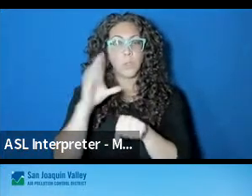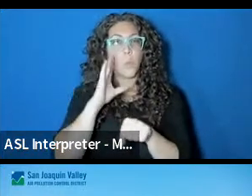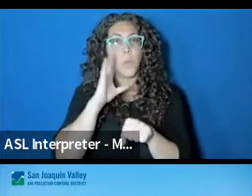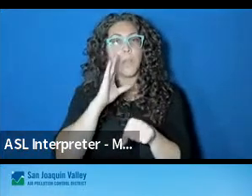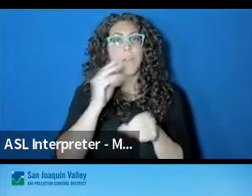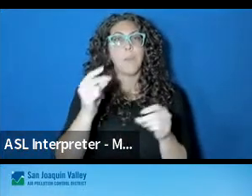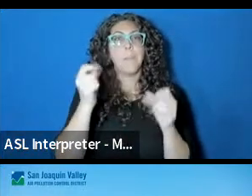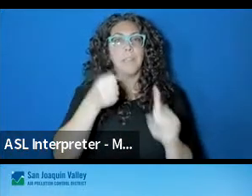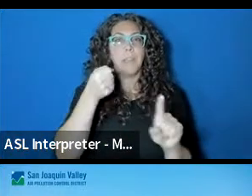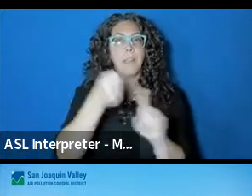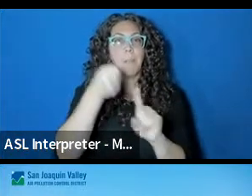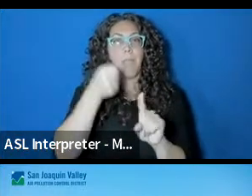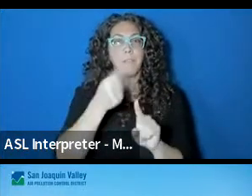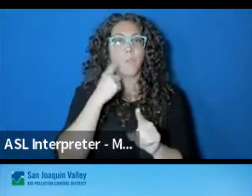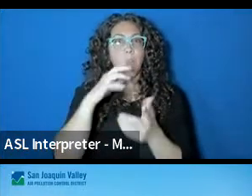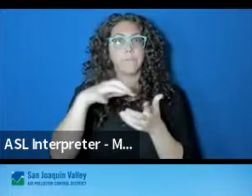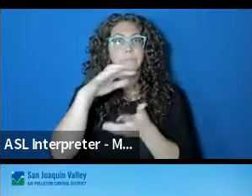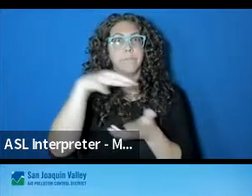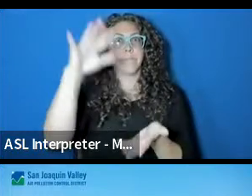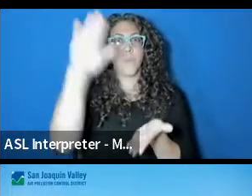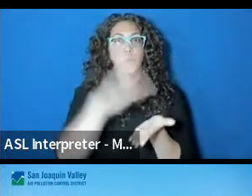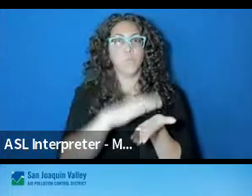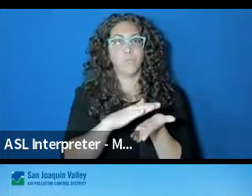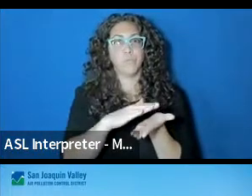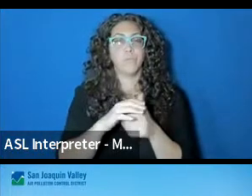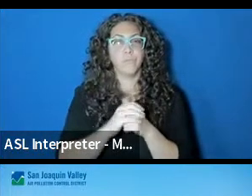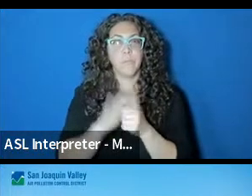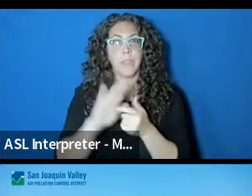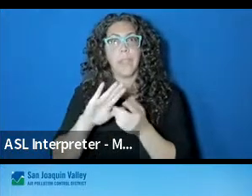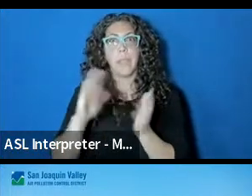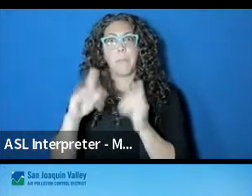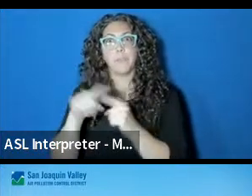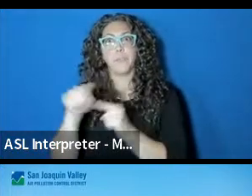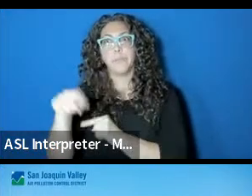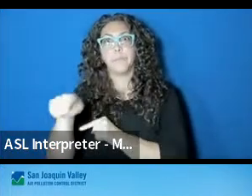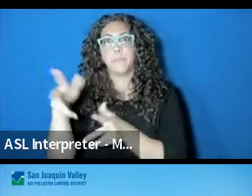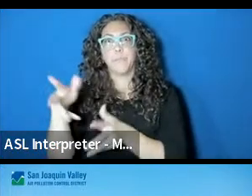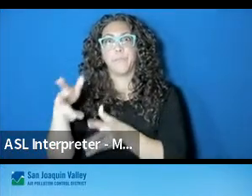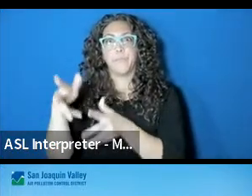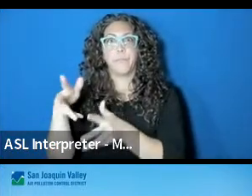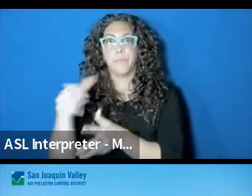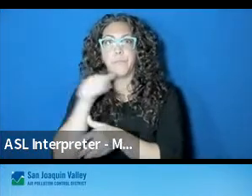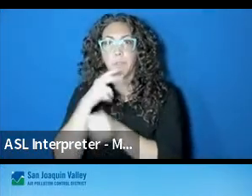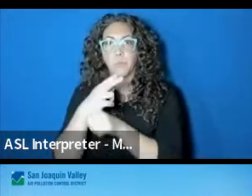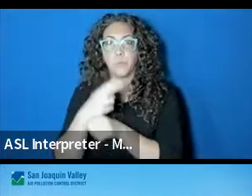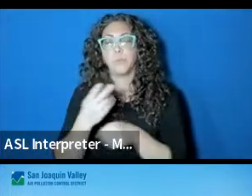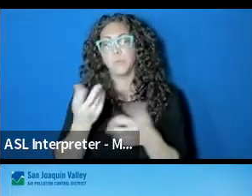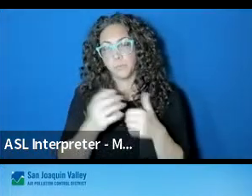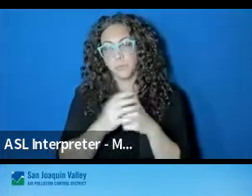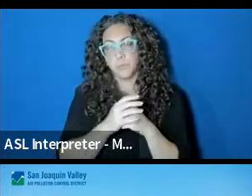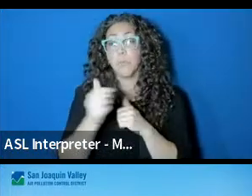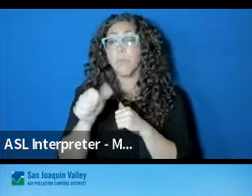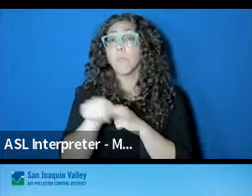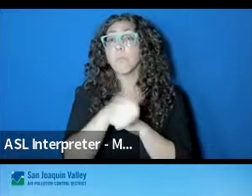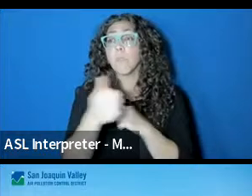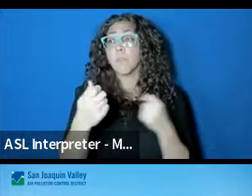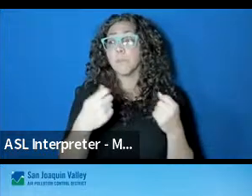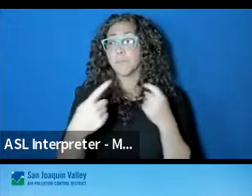emission reductions in Stockton. So given that, are there any other